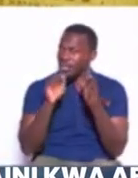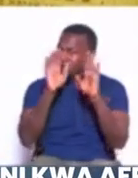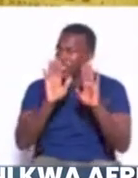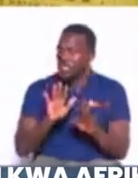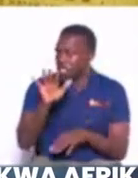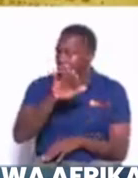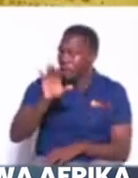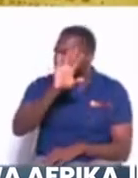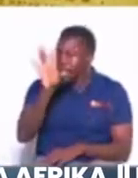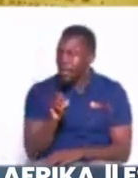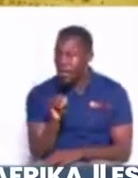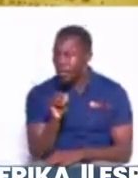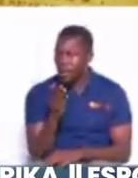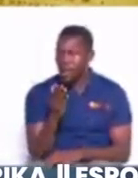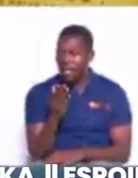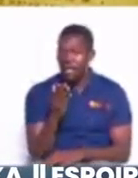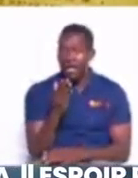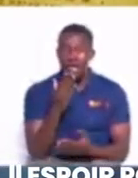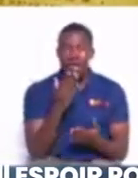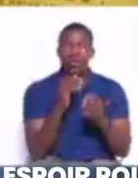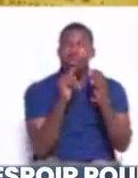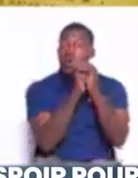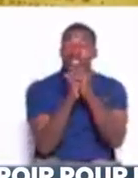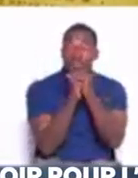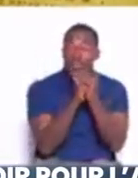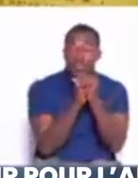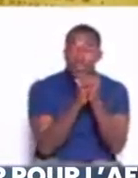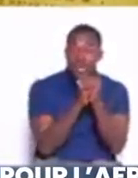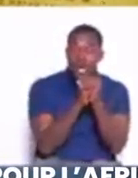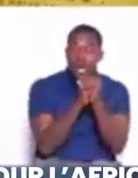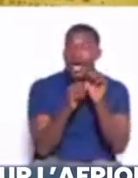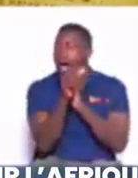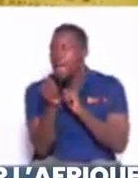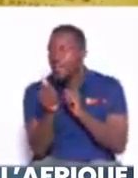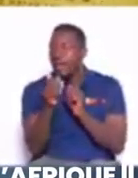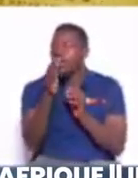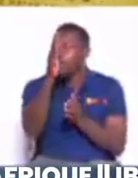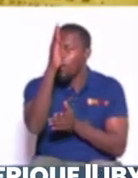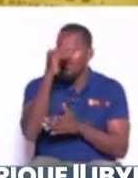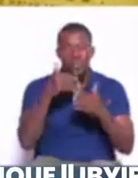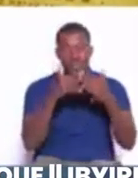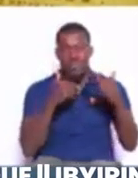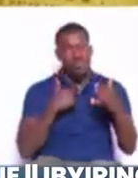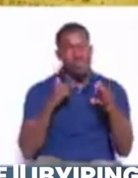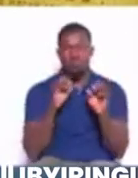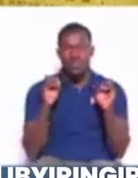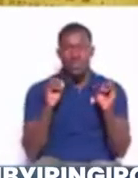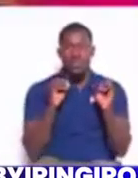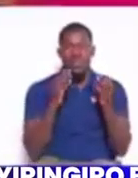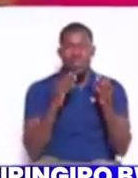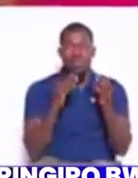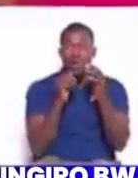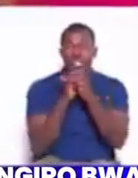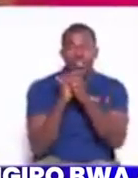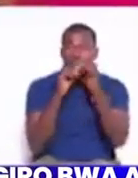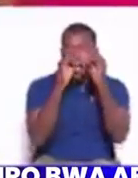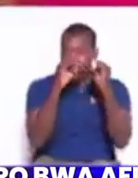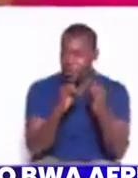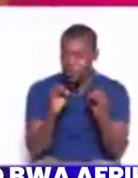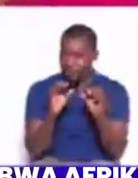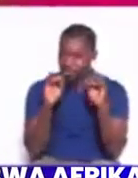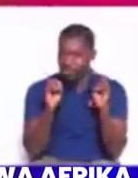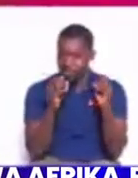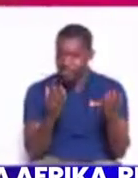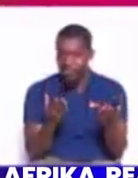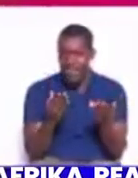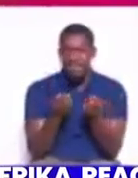tonight? Thou shalt have no other gods before me. In a society where some have made